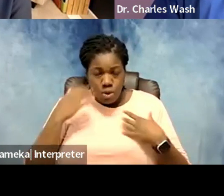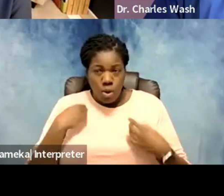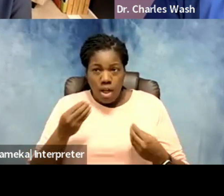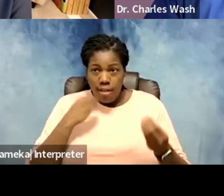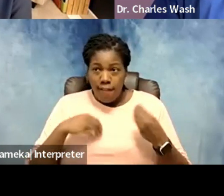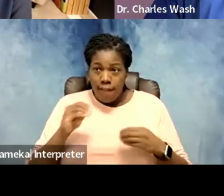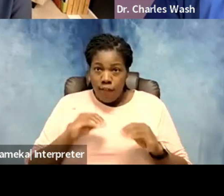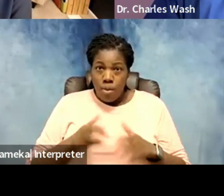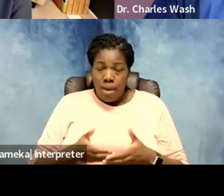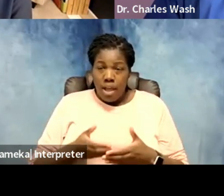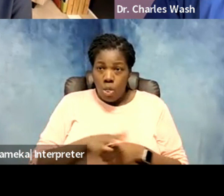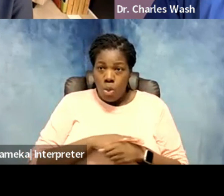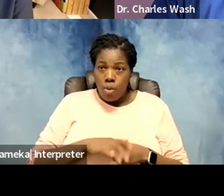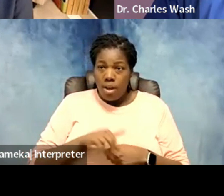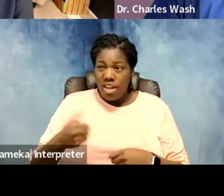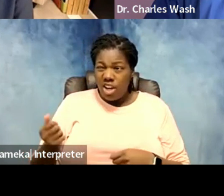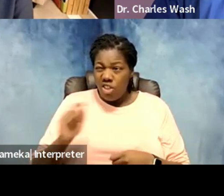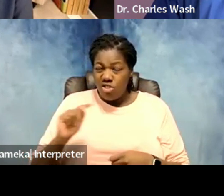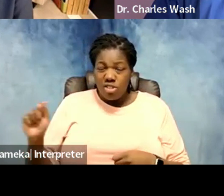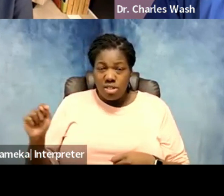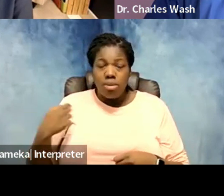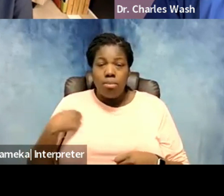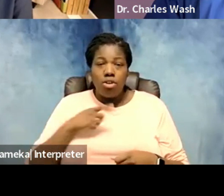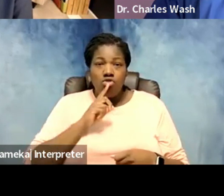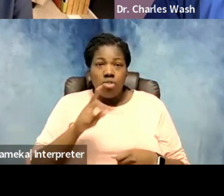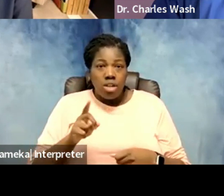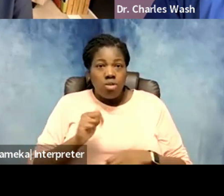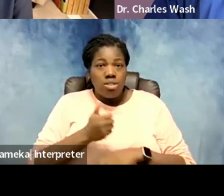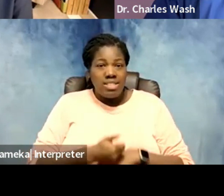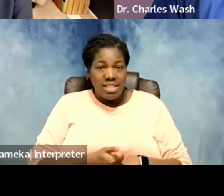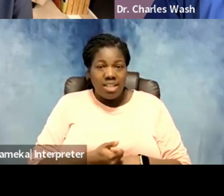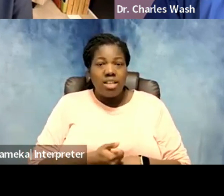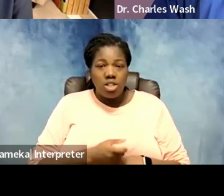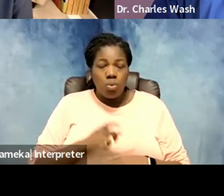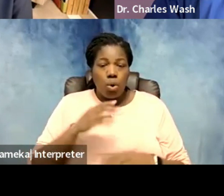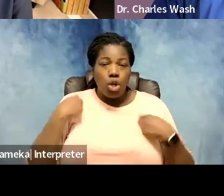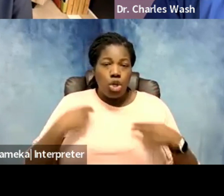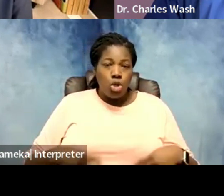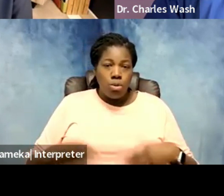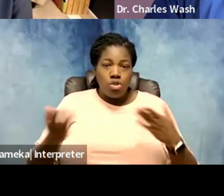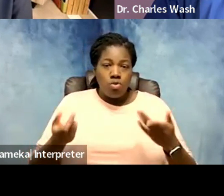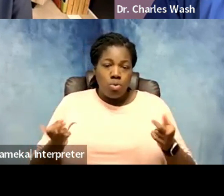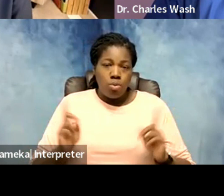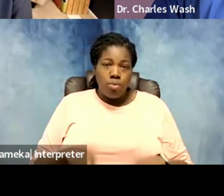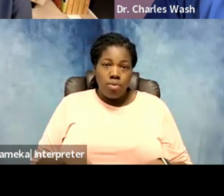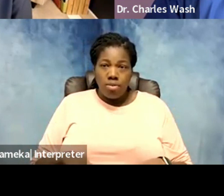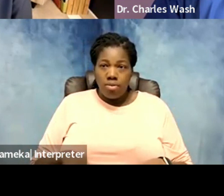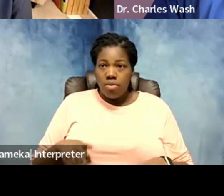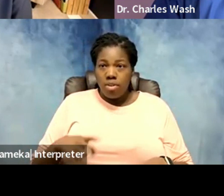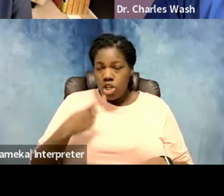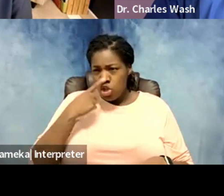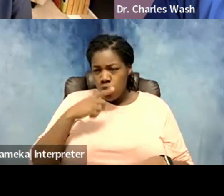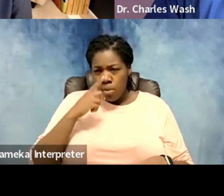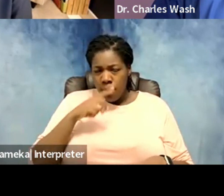locally and other food banks, but in actual settings where human services were taking place. So can you give us